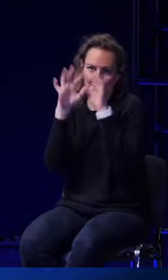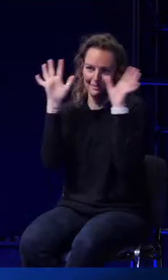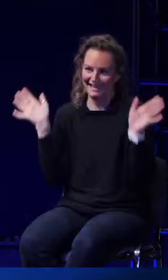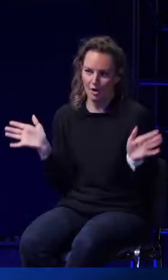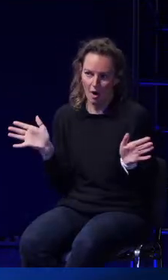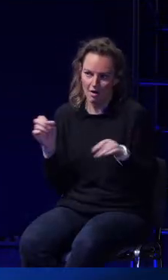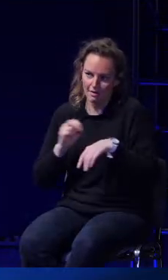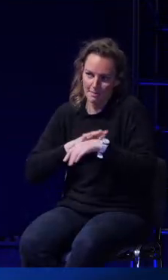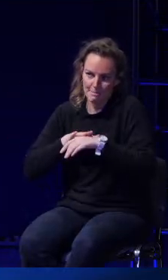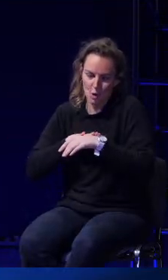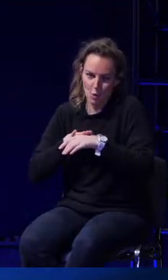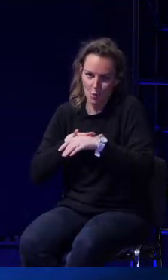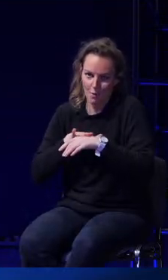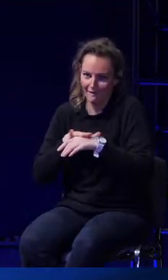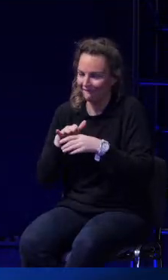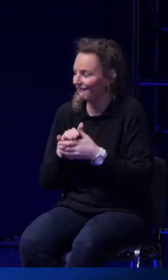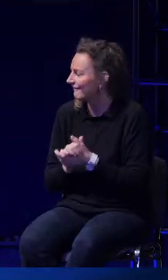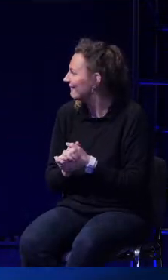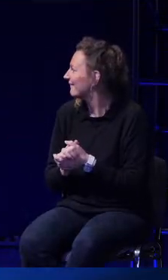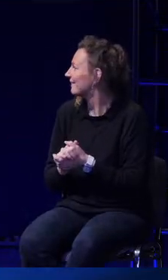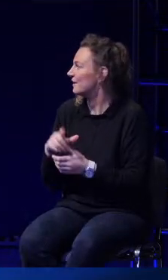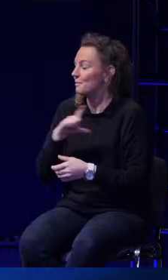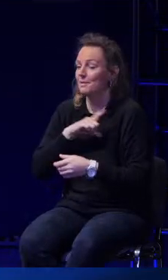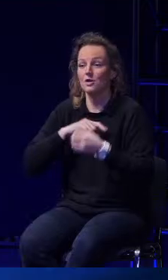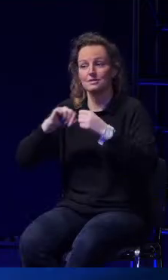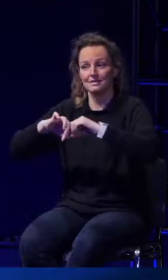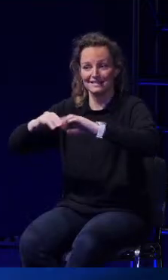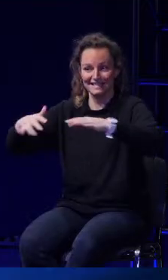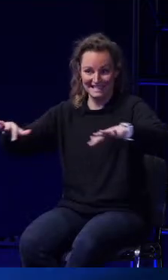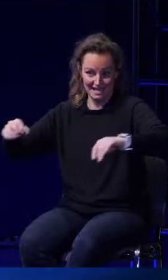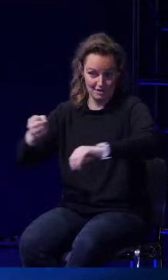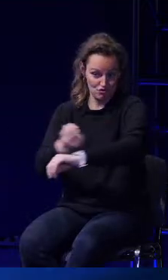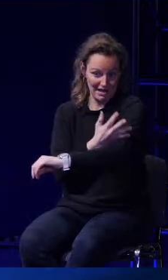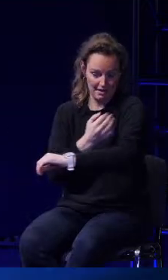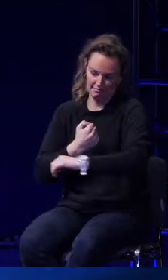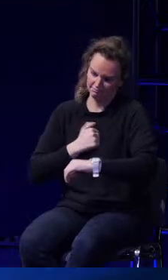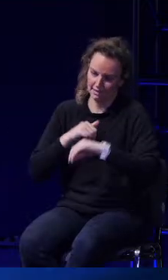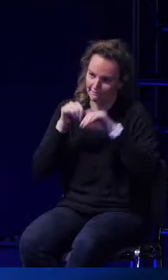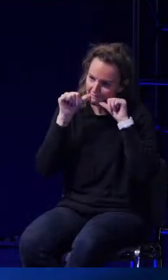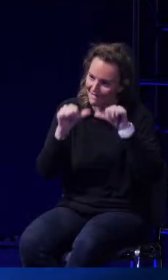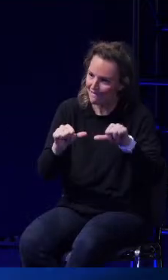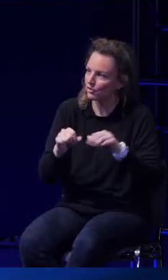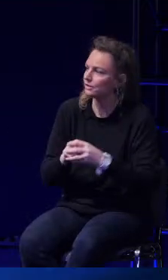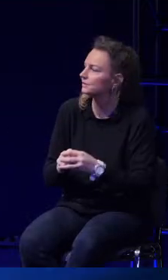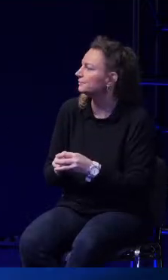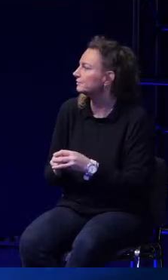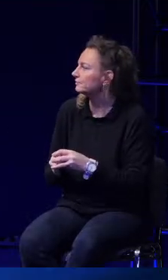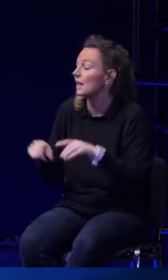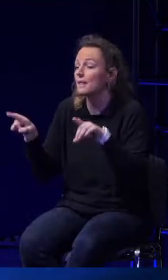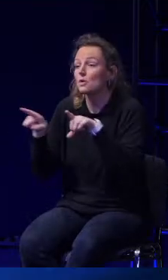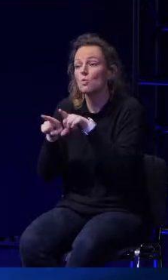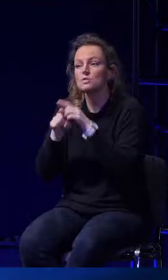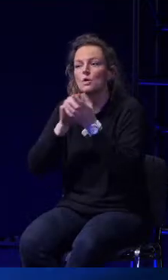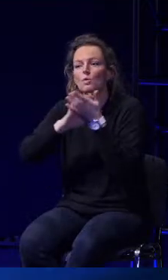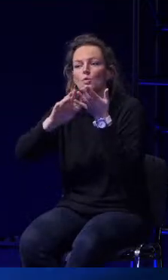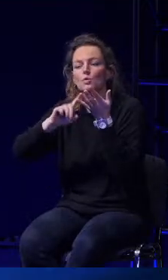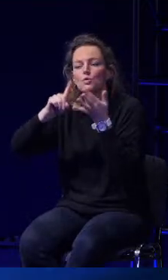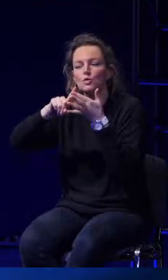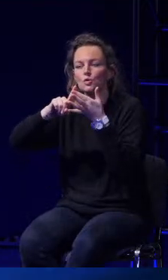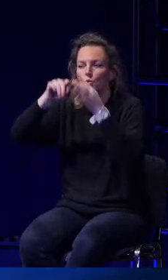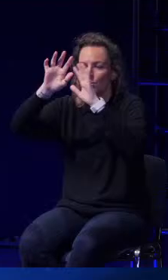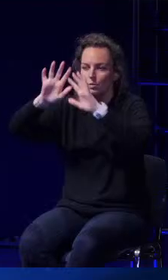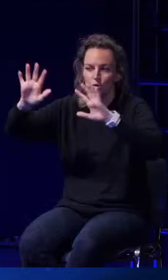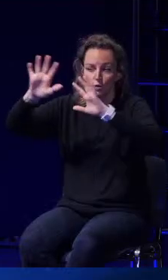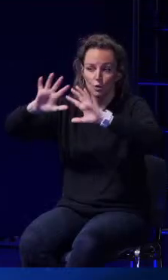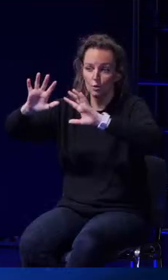right? Because there was sea green, that's my favorite cyan gel. And then hue and saturation, right?